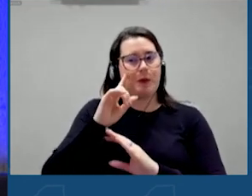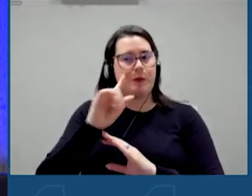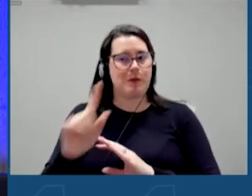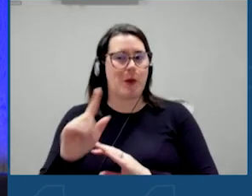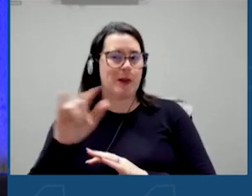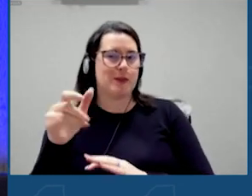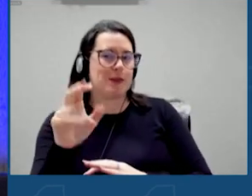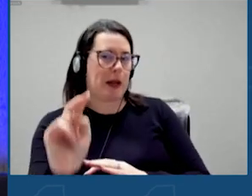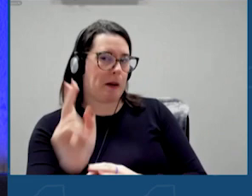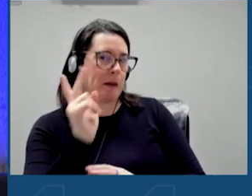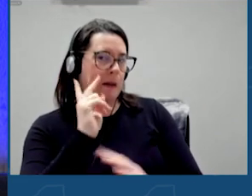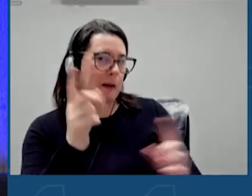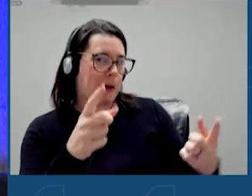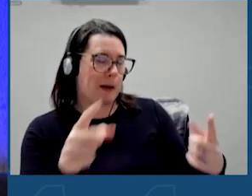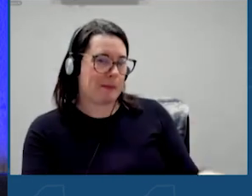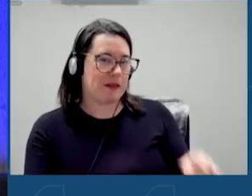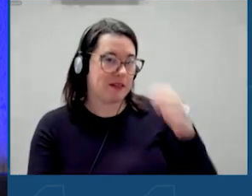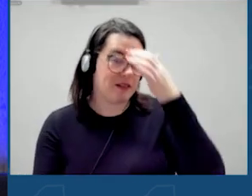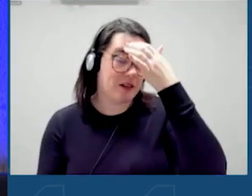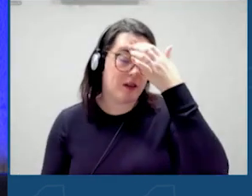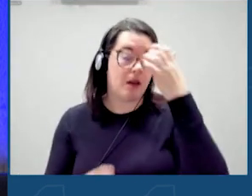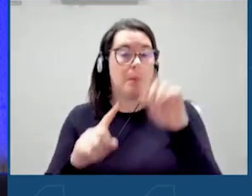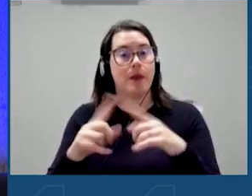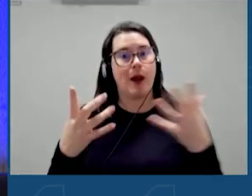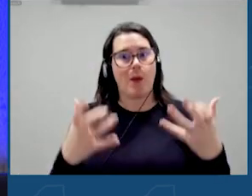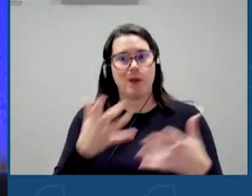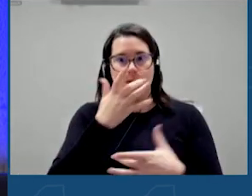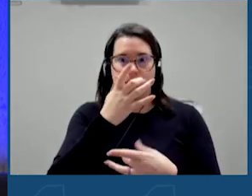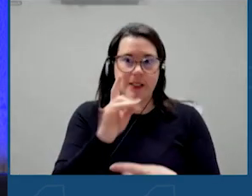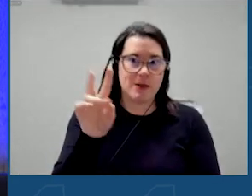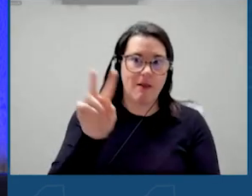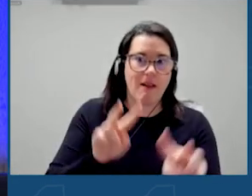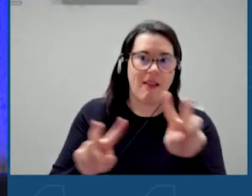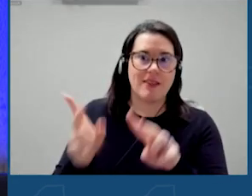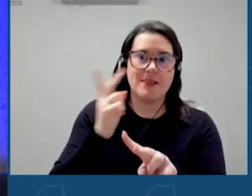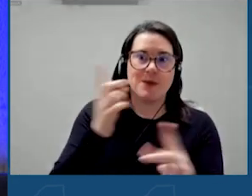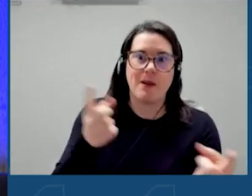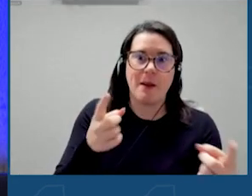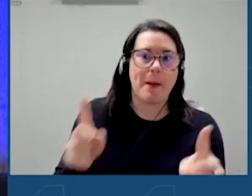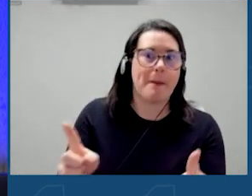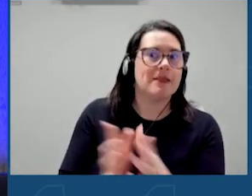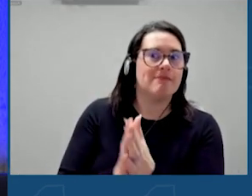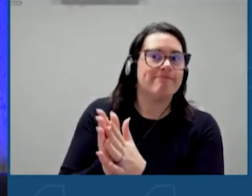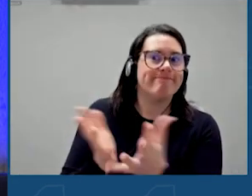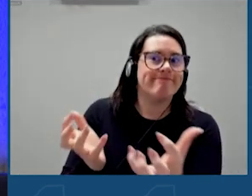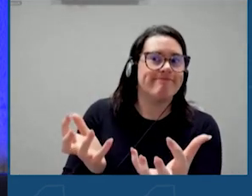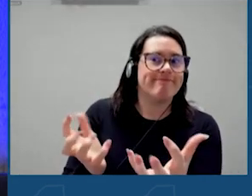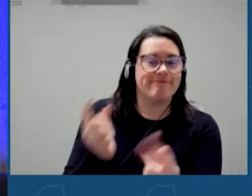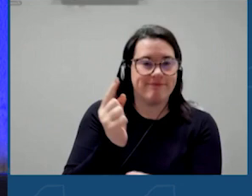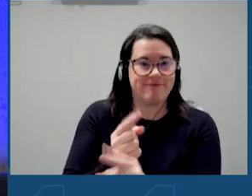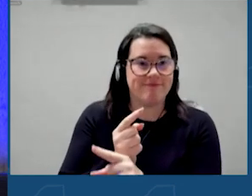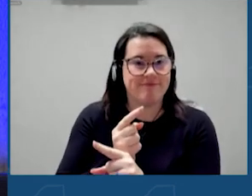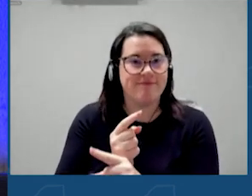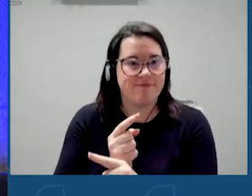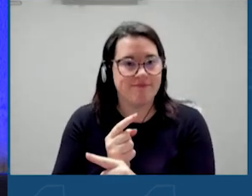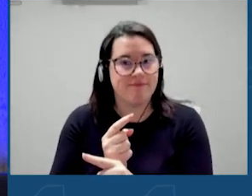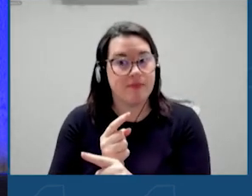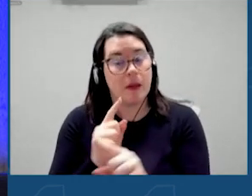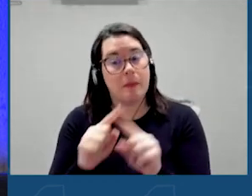January, okay? So I just want to get you interested in seeing the characters and the players and the actors in something that has to